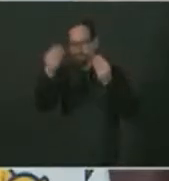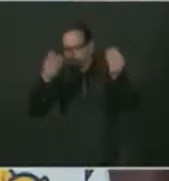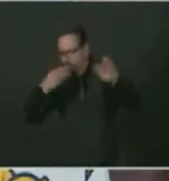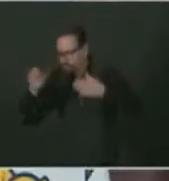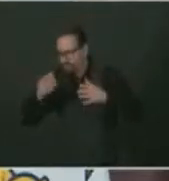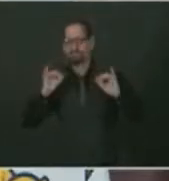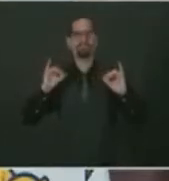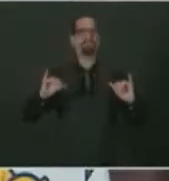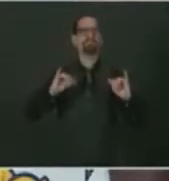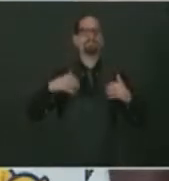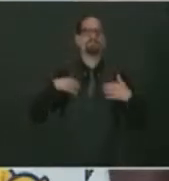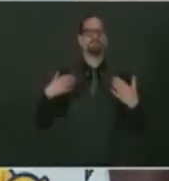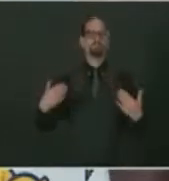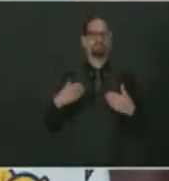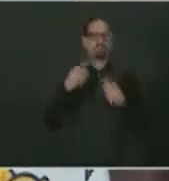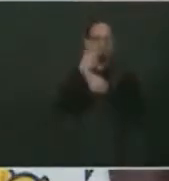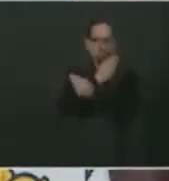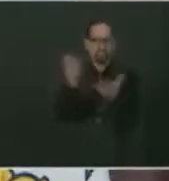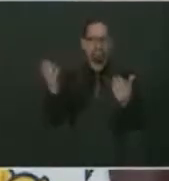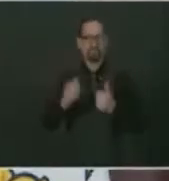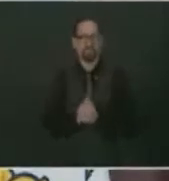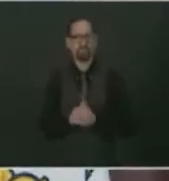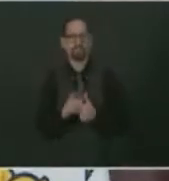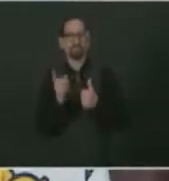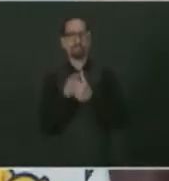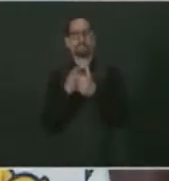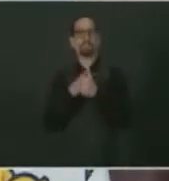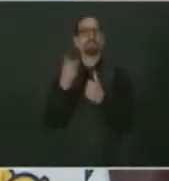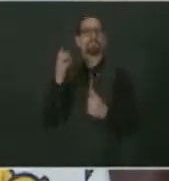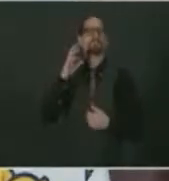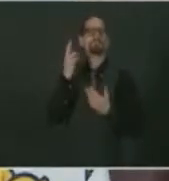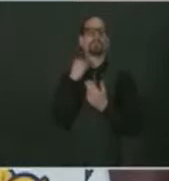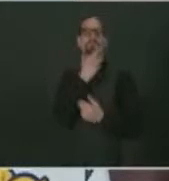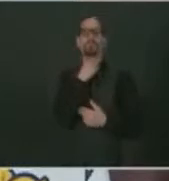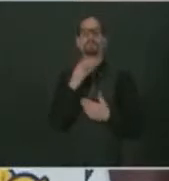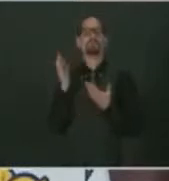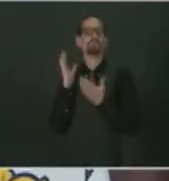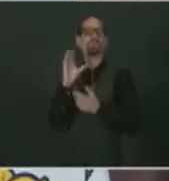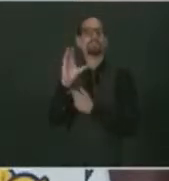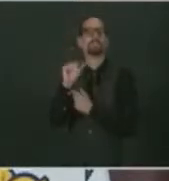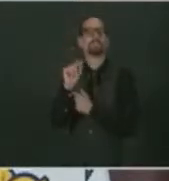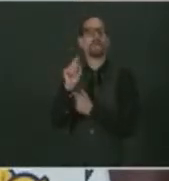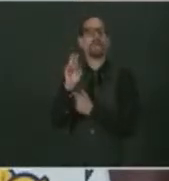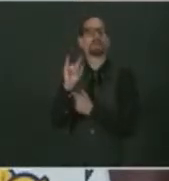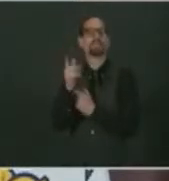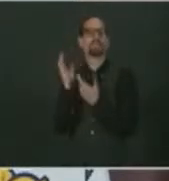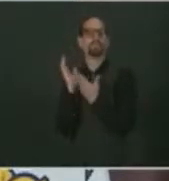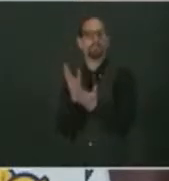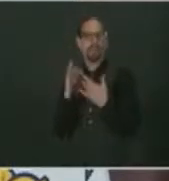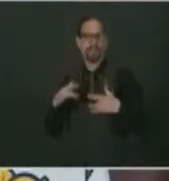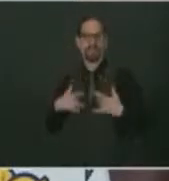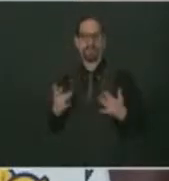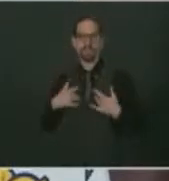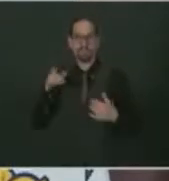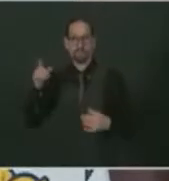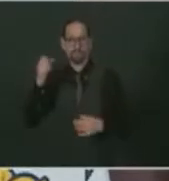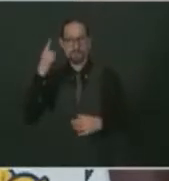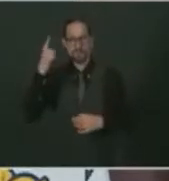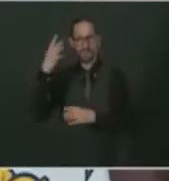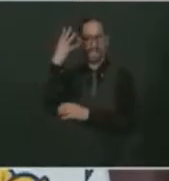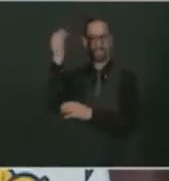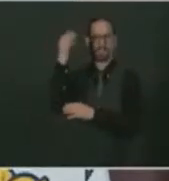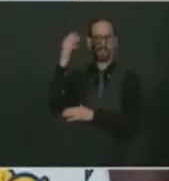relating to restaurants and catered events, we're pleased to increase the outdoor table number of